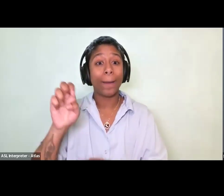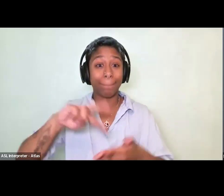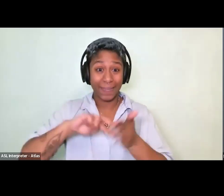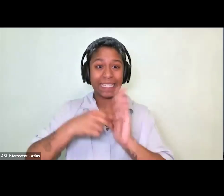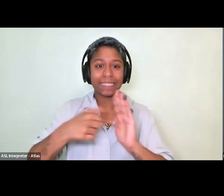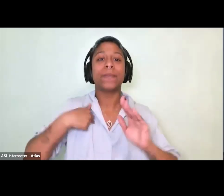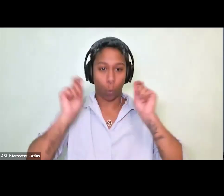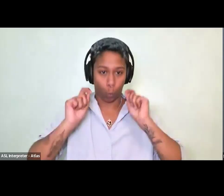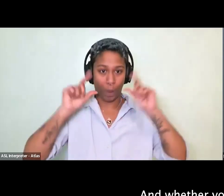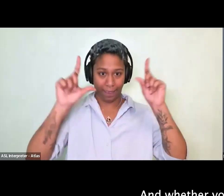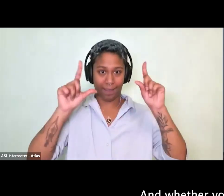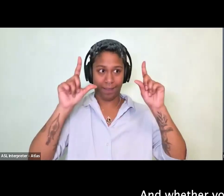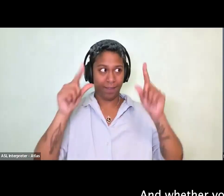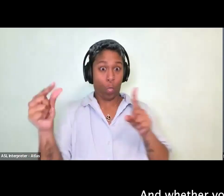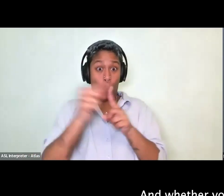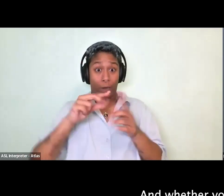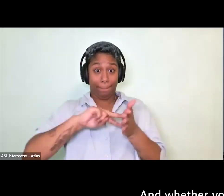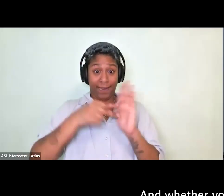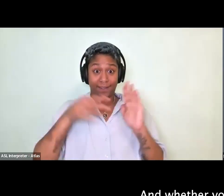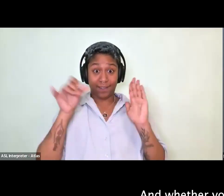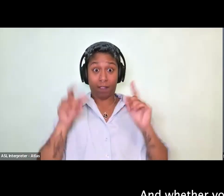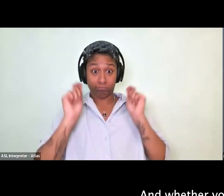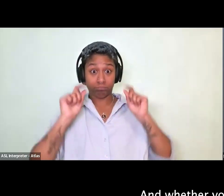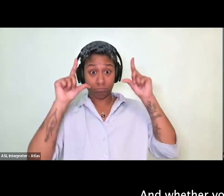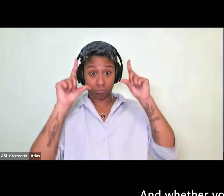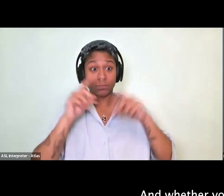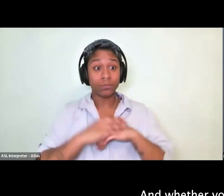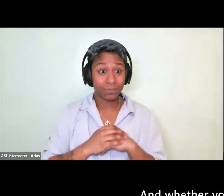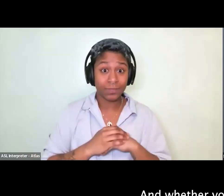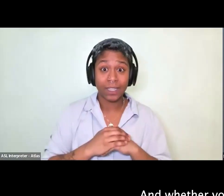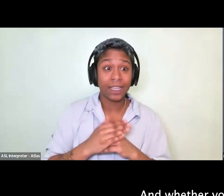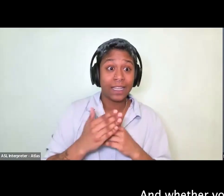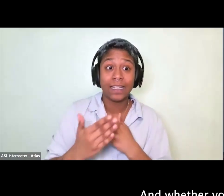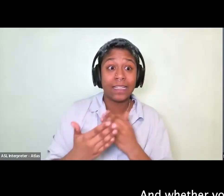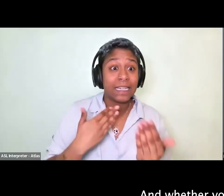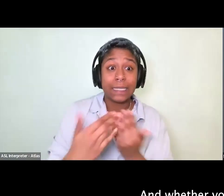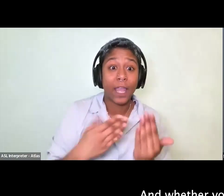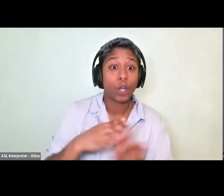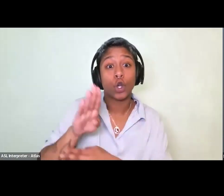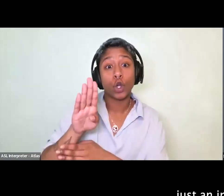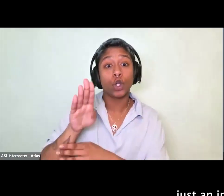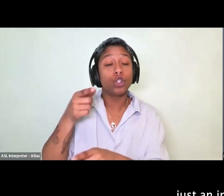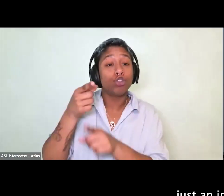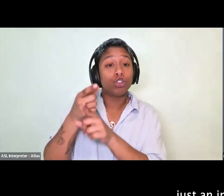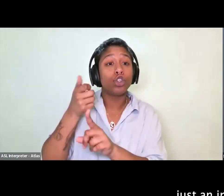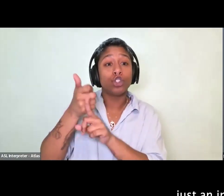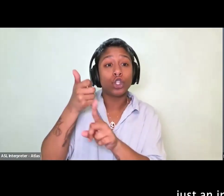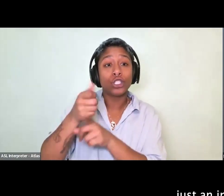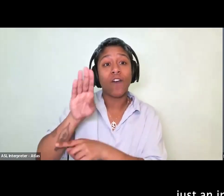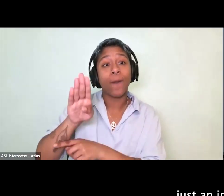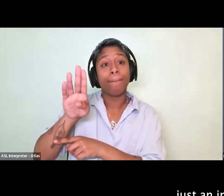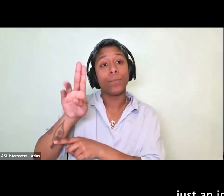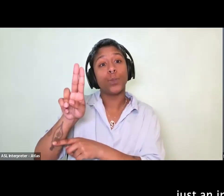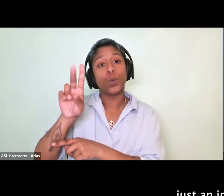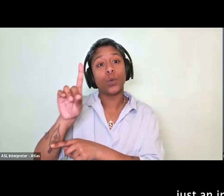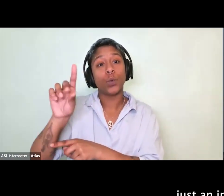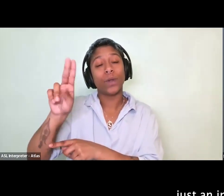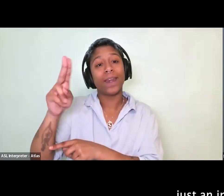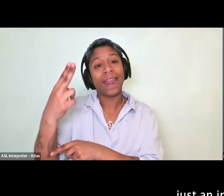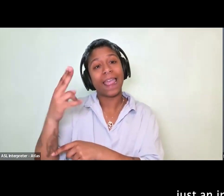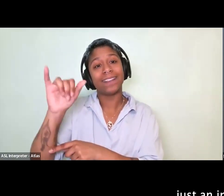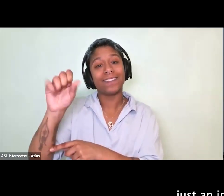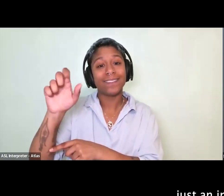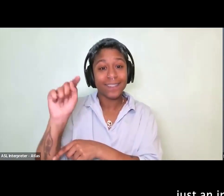word means. And whether you're a Buddhist and says you're enlightened, or you're just an individual who